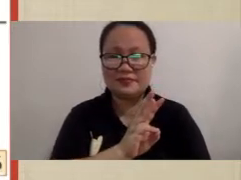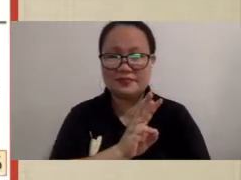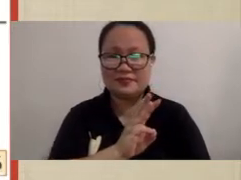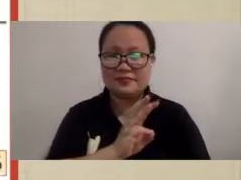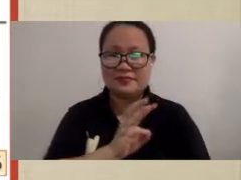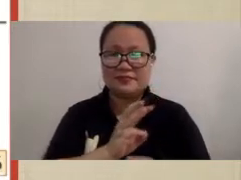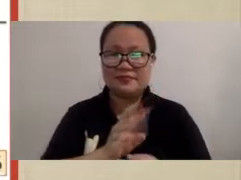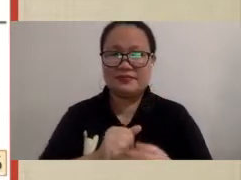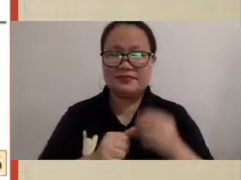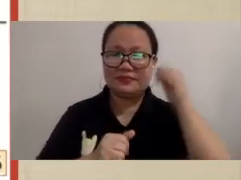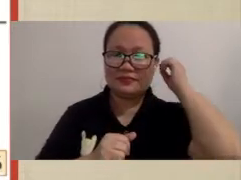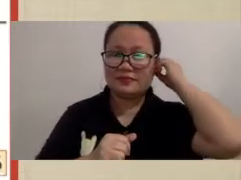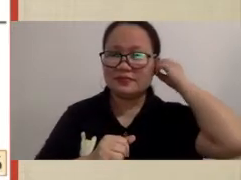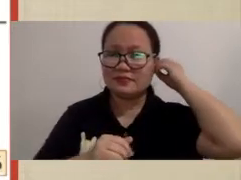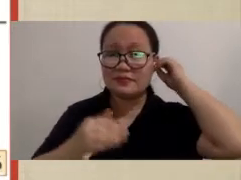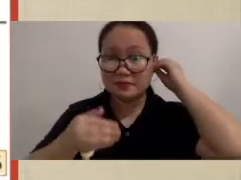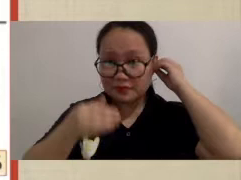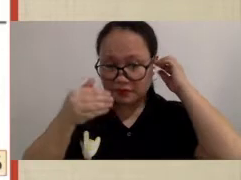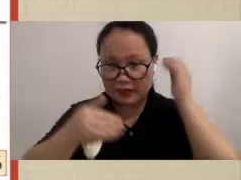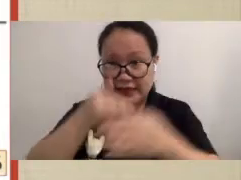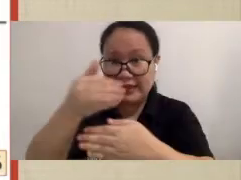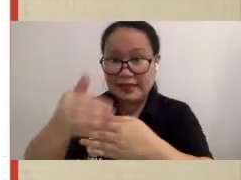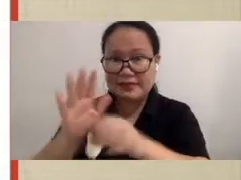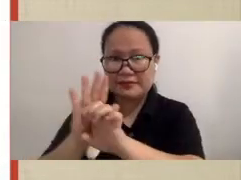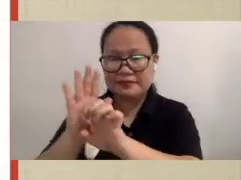equal to 6.